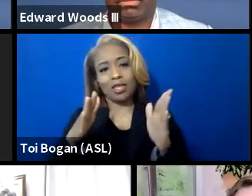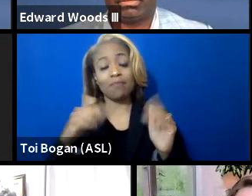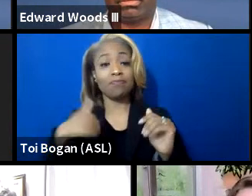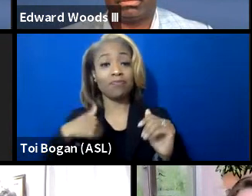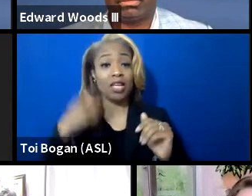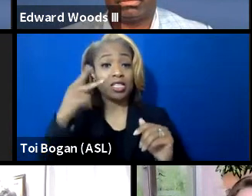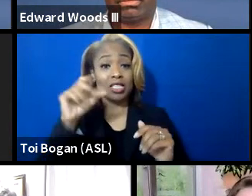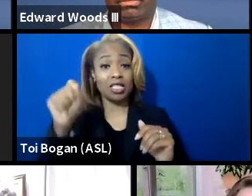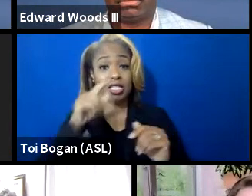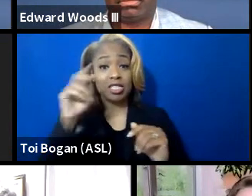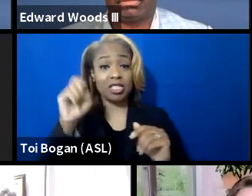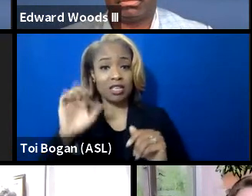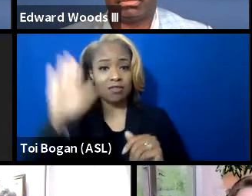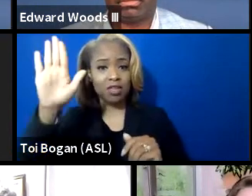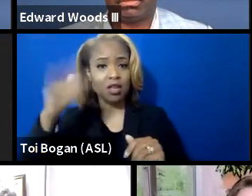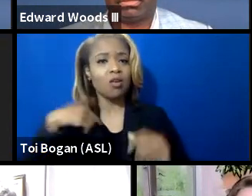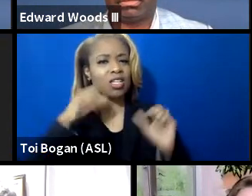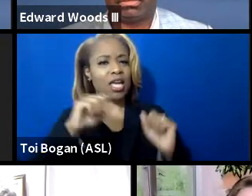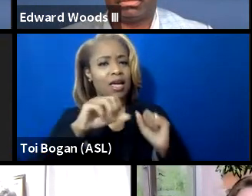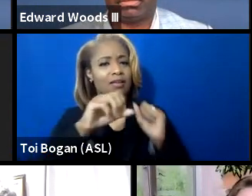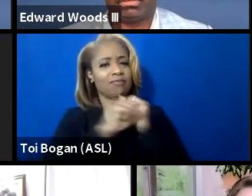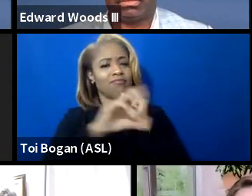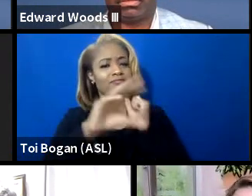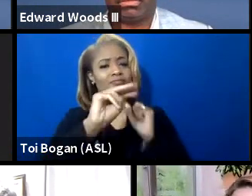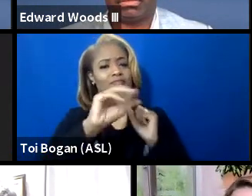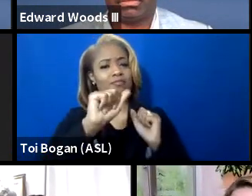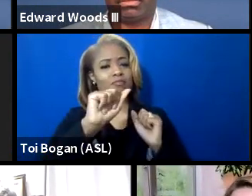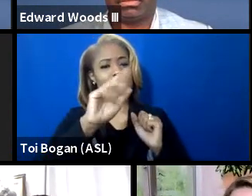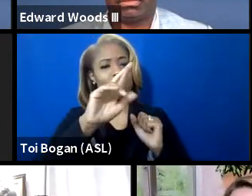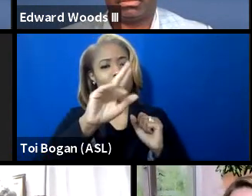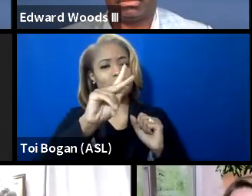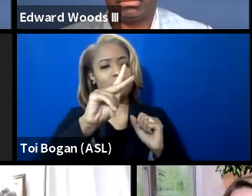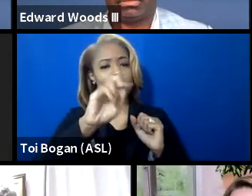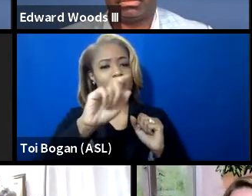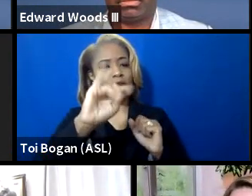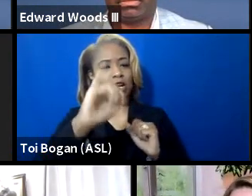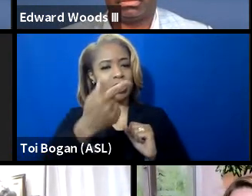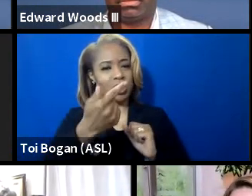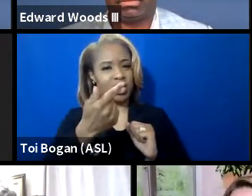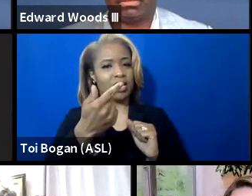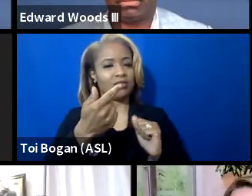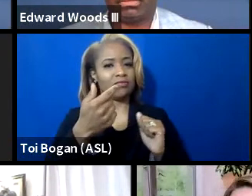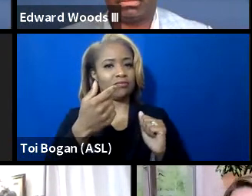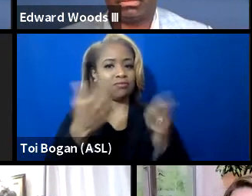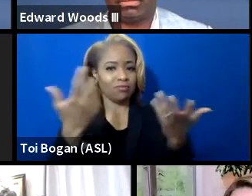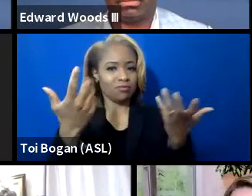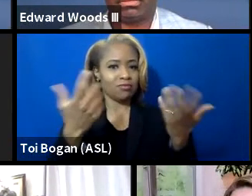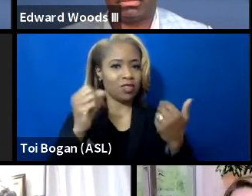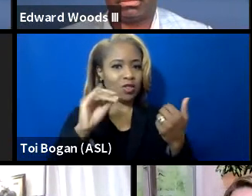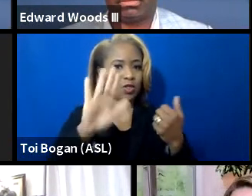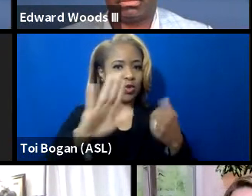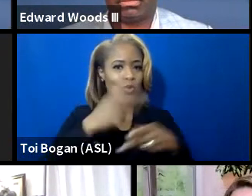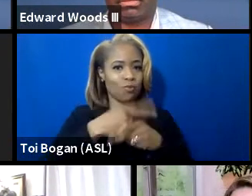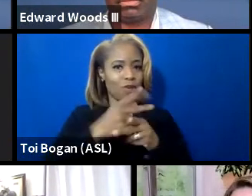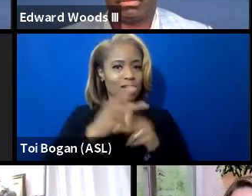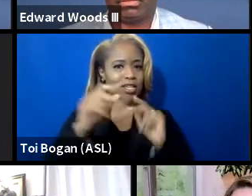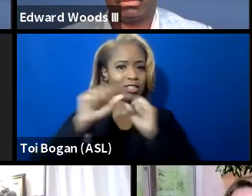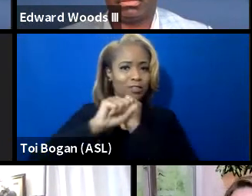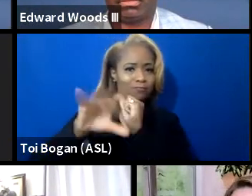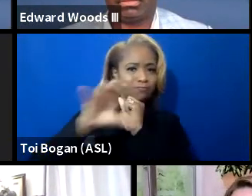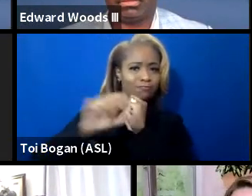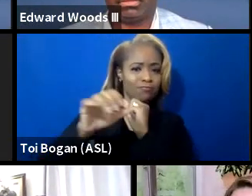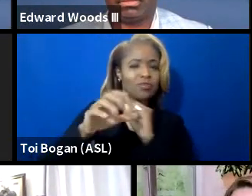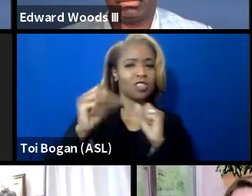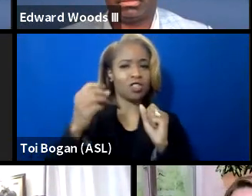hand. Yeah. Or marketing, you market what your merchandise, your product. Or marketing. So